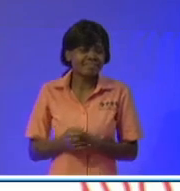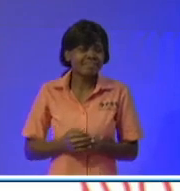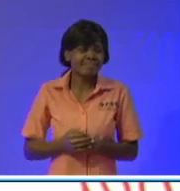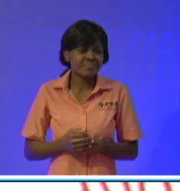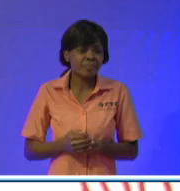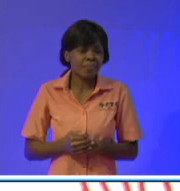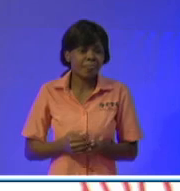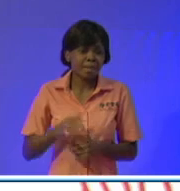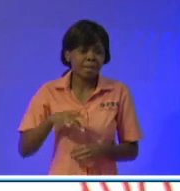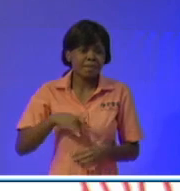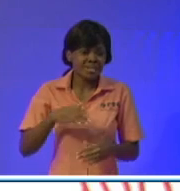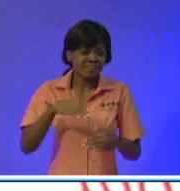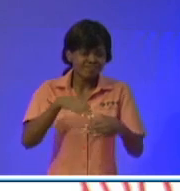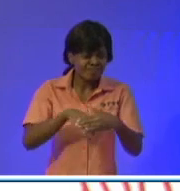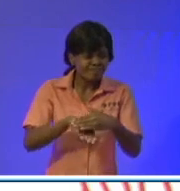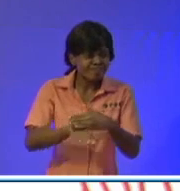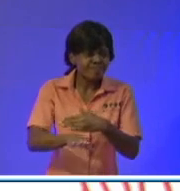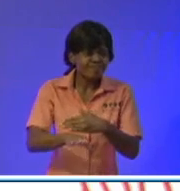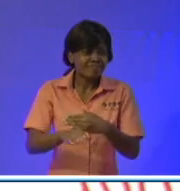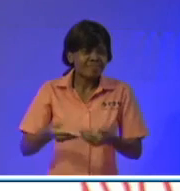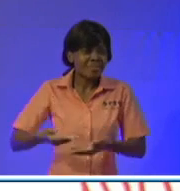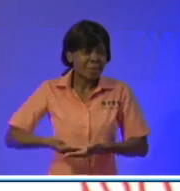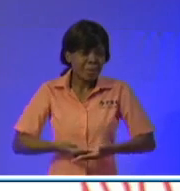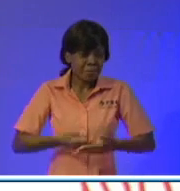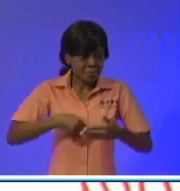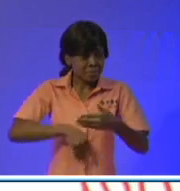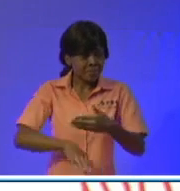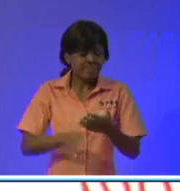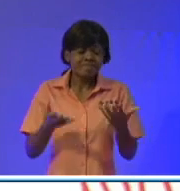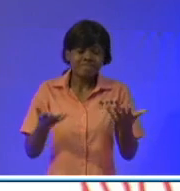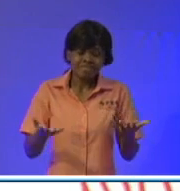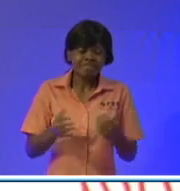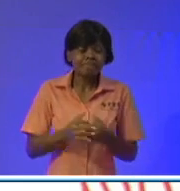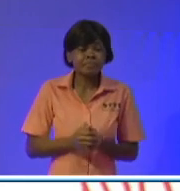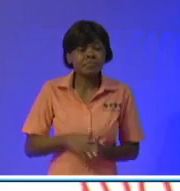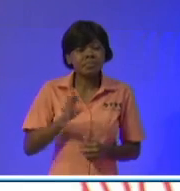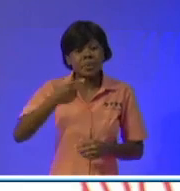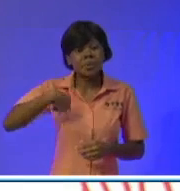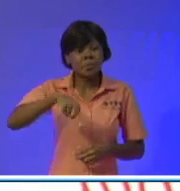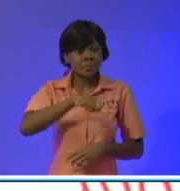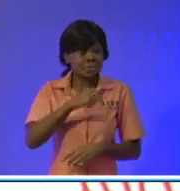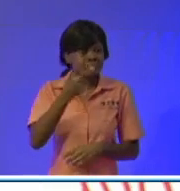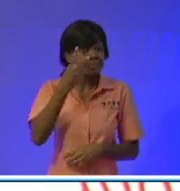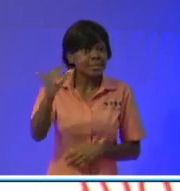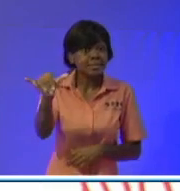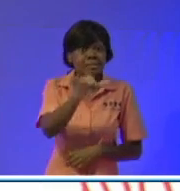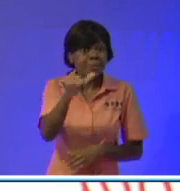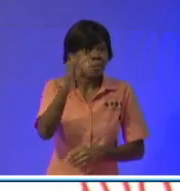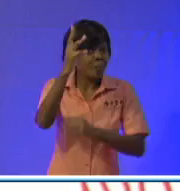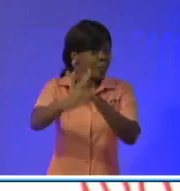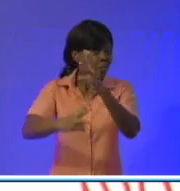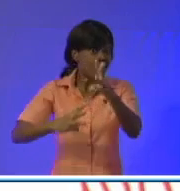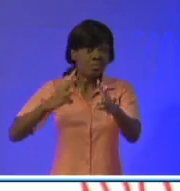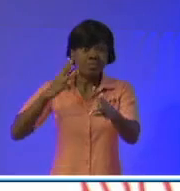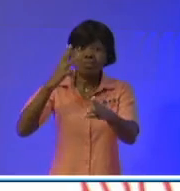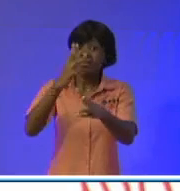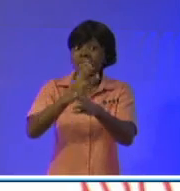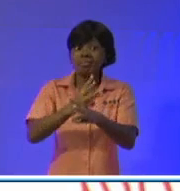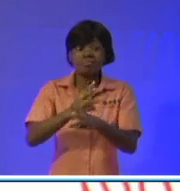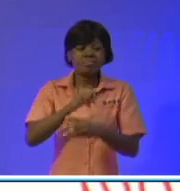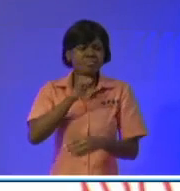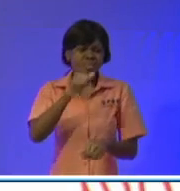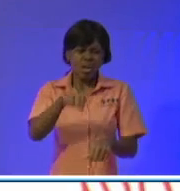for this year. And this is one of the impacts that's being seen worldwide. Mothers are dying as a result of the